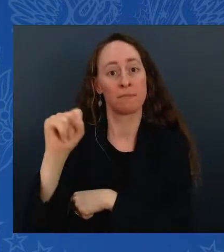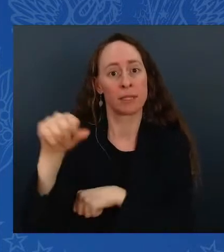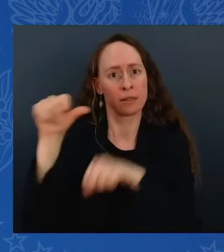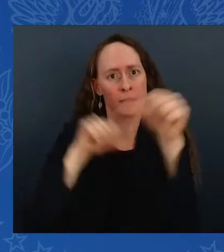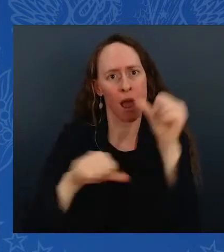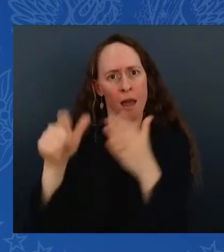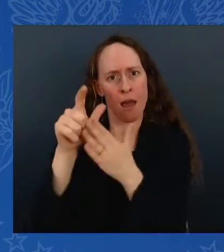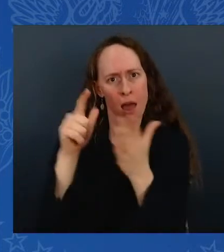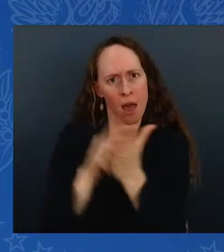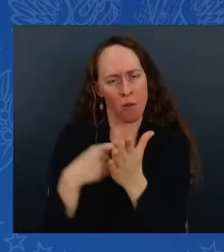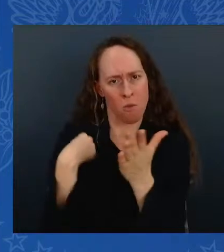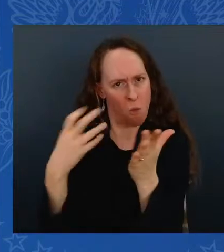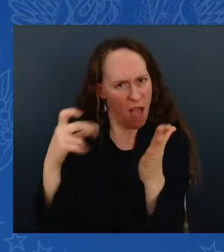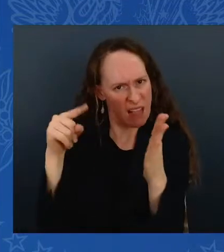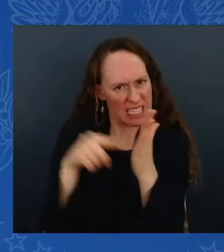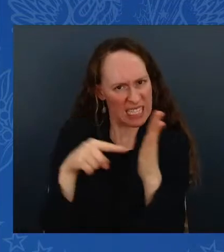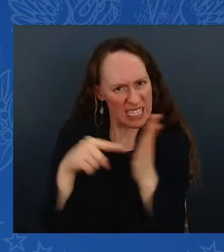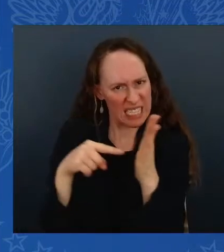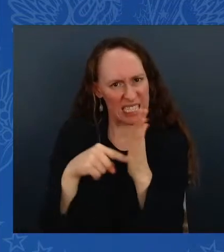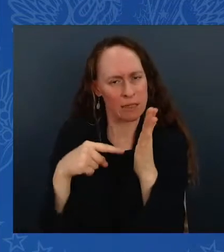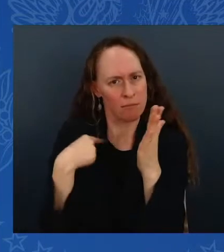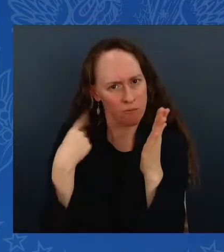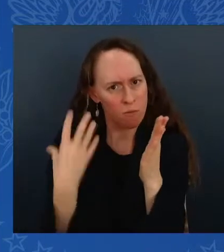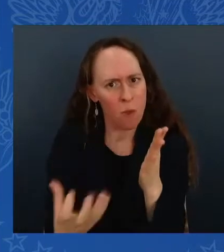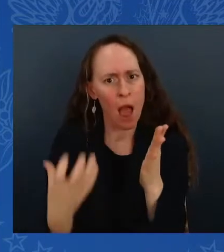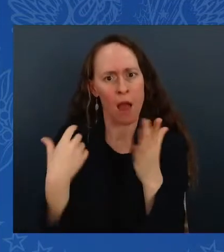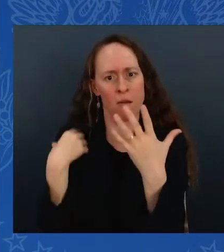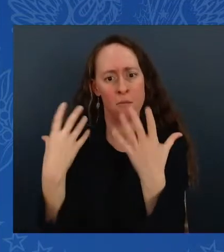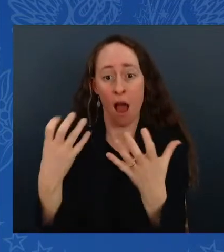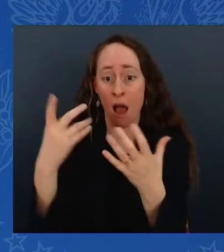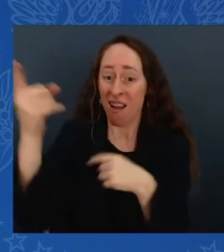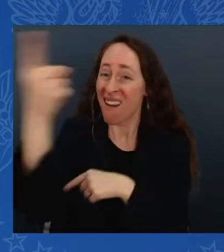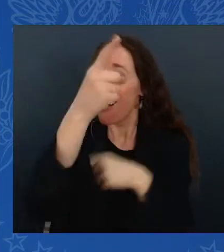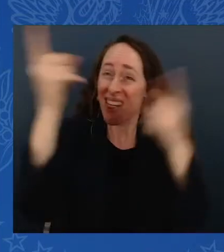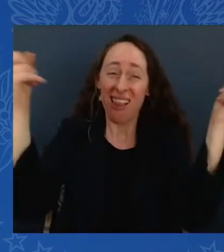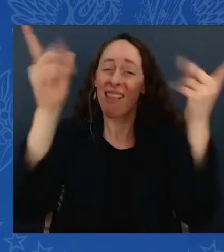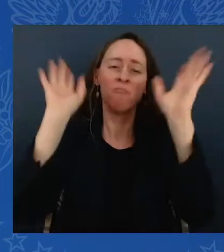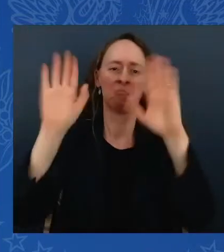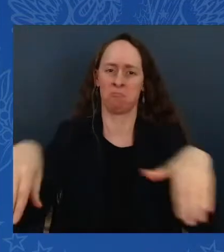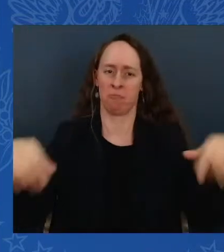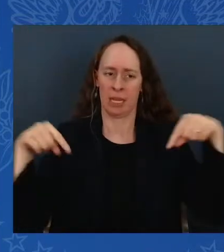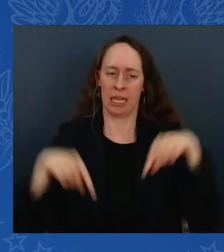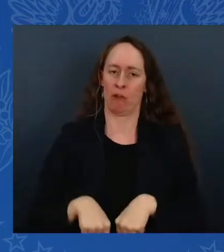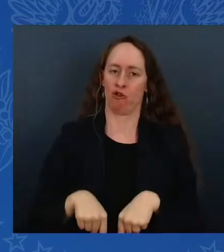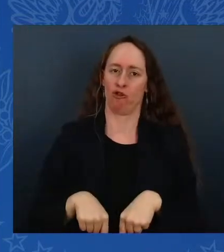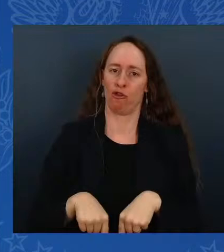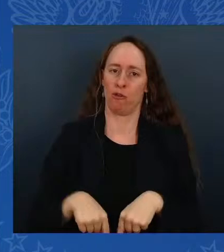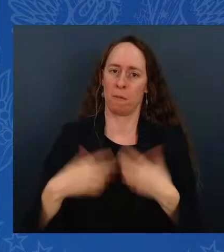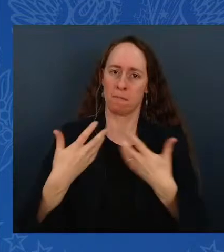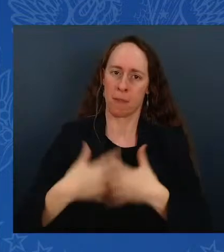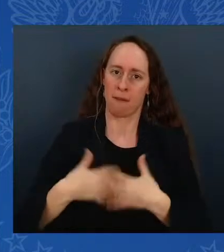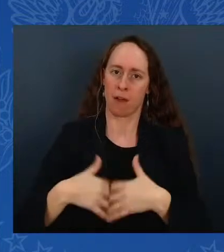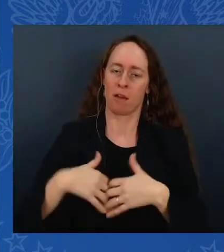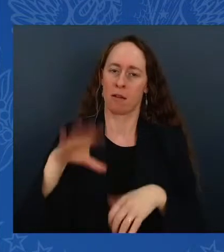more. As a result, private companies from around the world are now investing tens of billions of